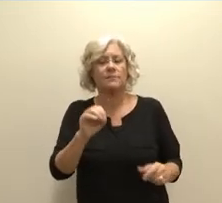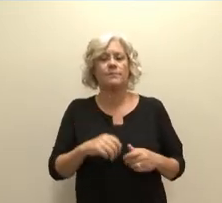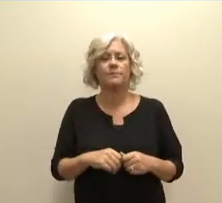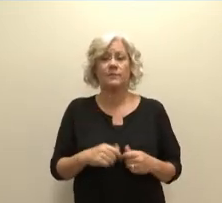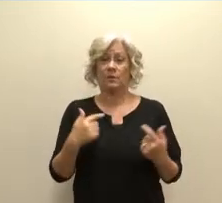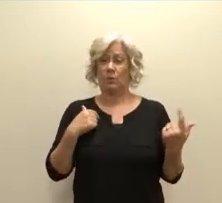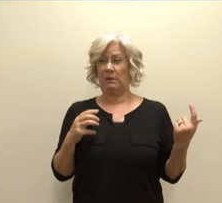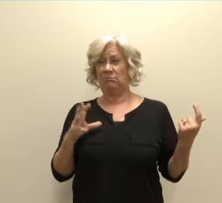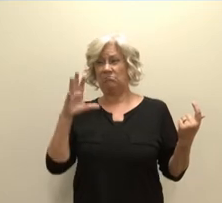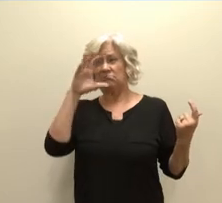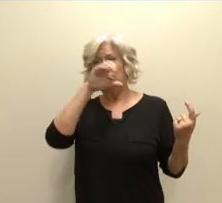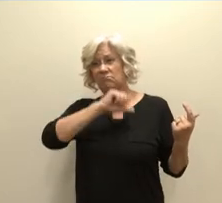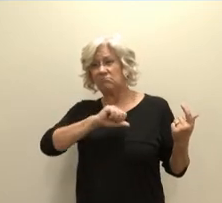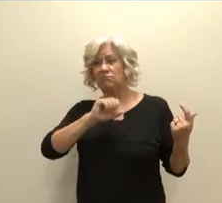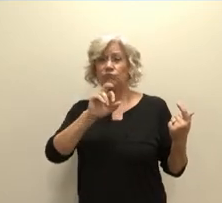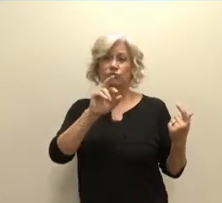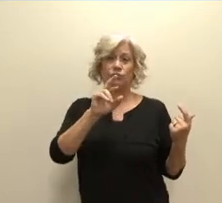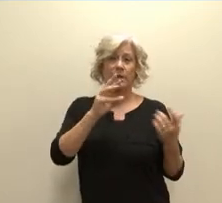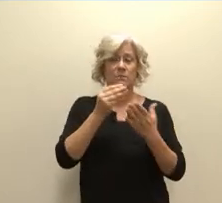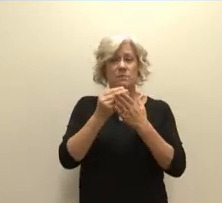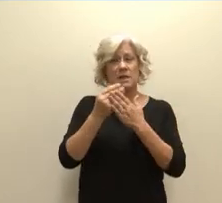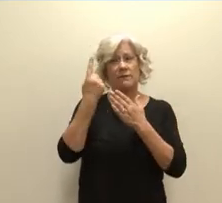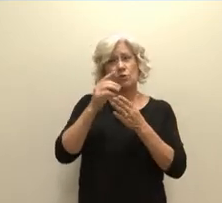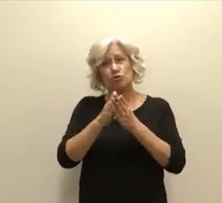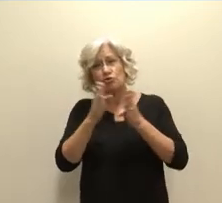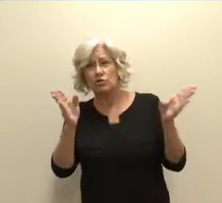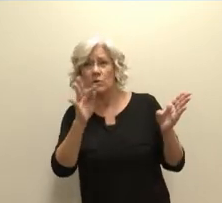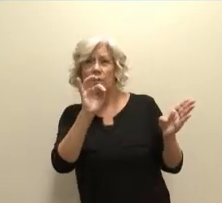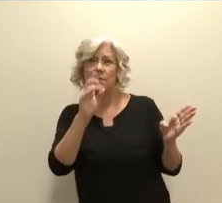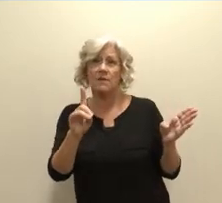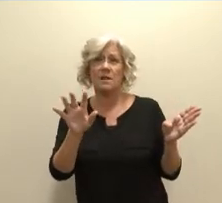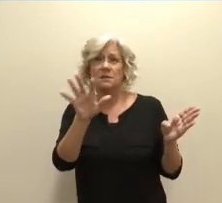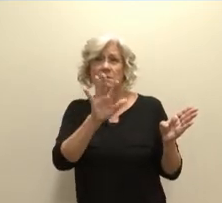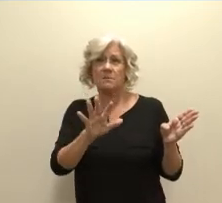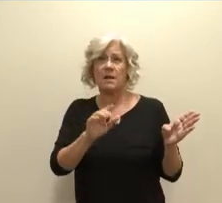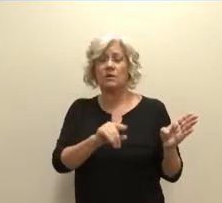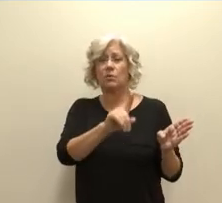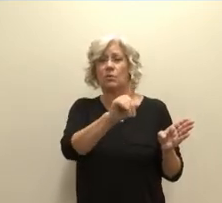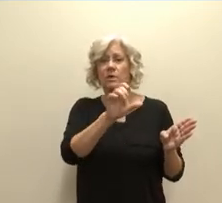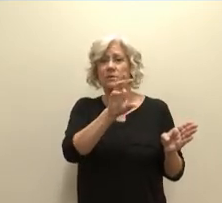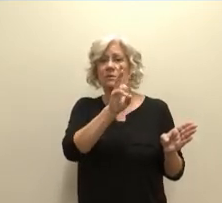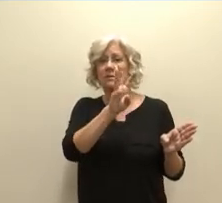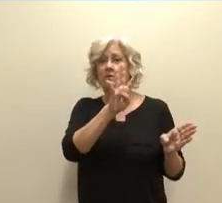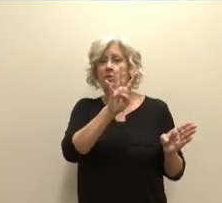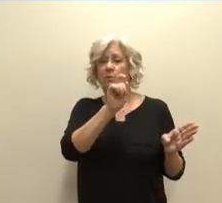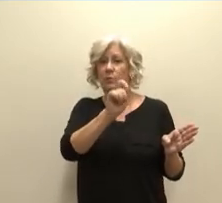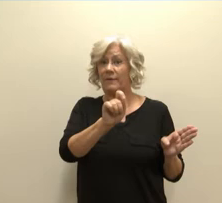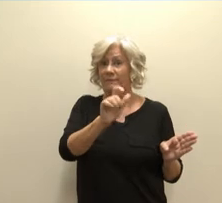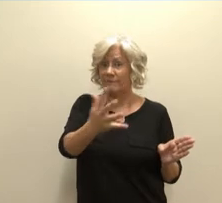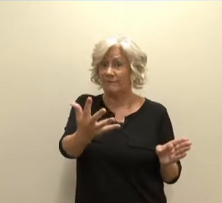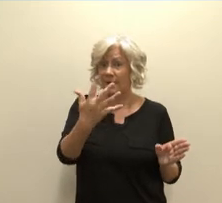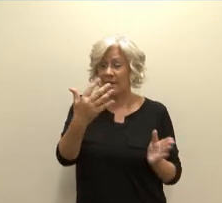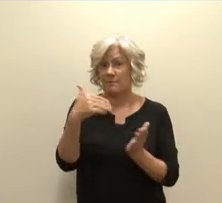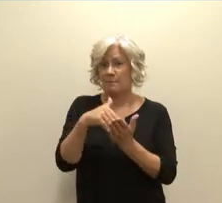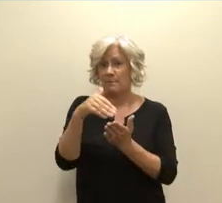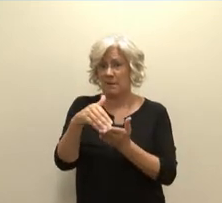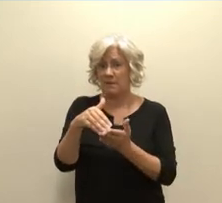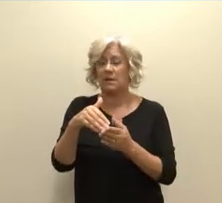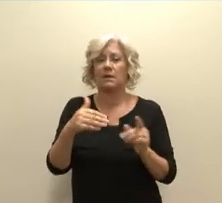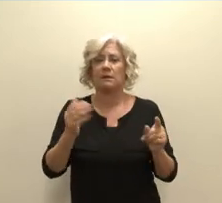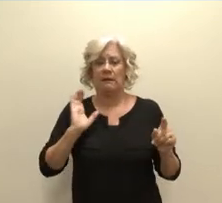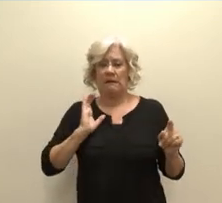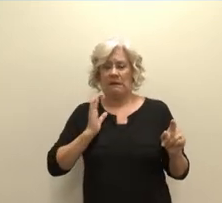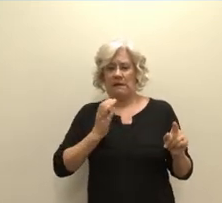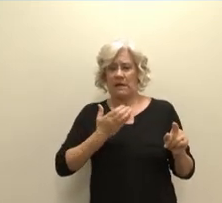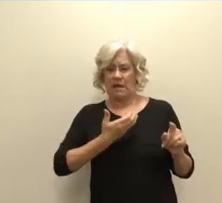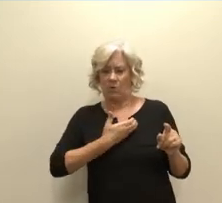estimated revenue for the general fund is $164.5 million. Our appropriations are just short